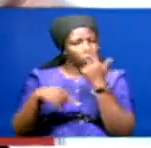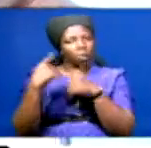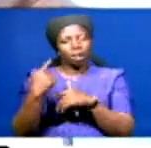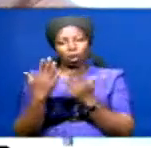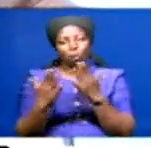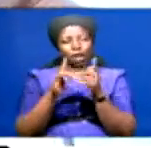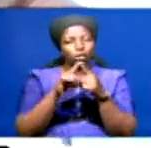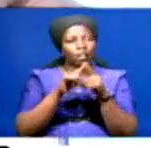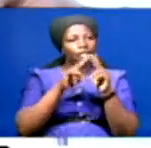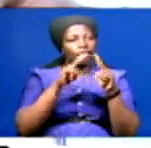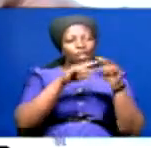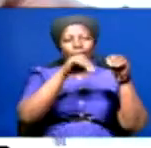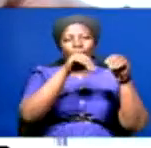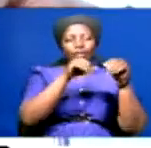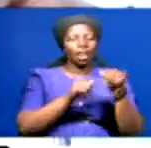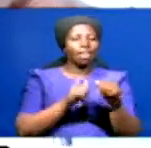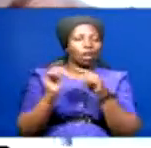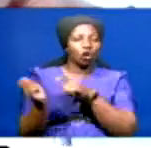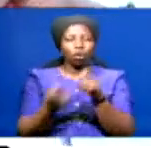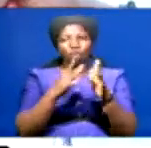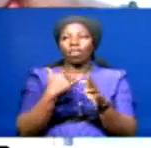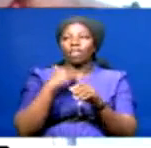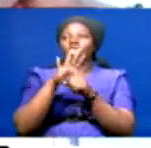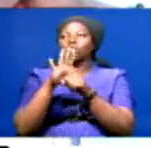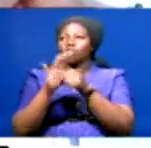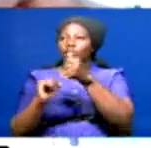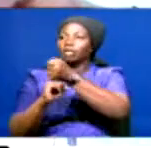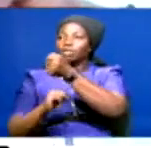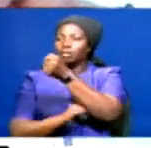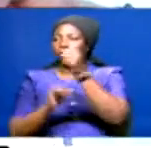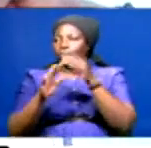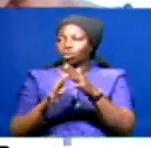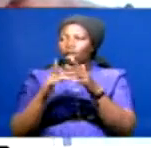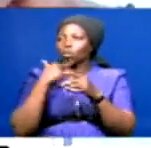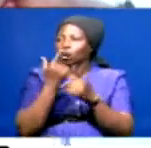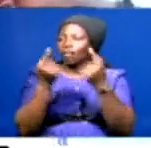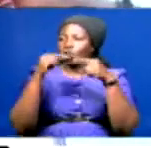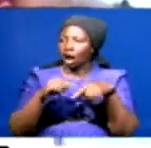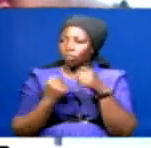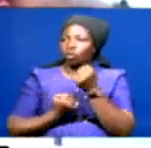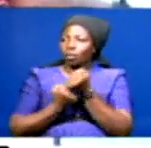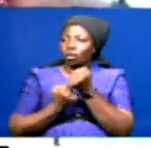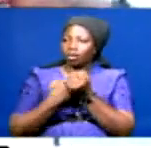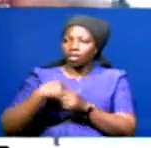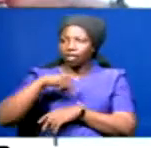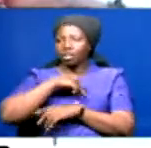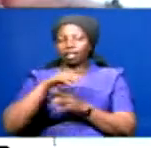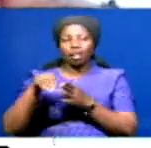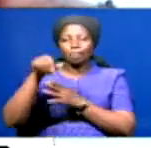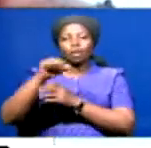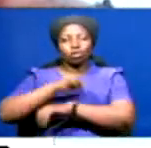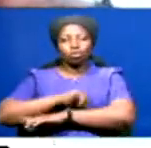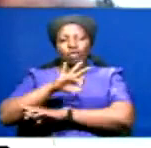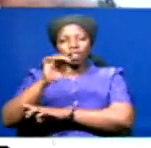have been many sponsors and supporters who have come on board. They have supported us in terms of paying school fees for the